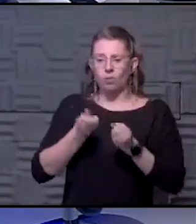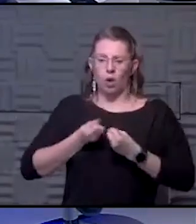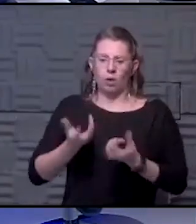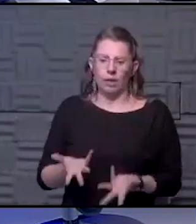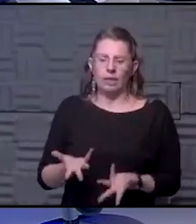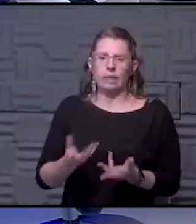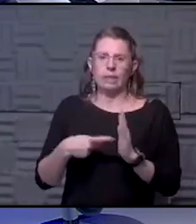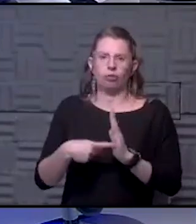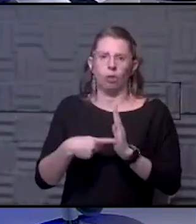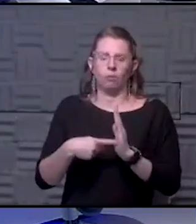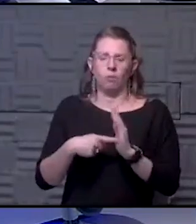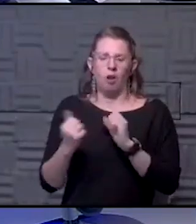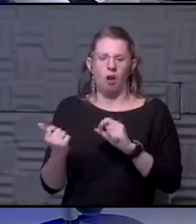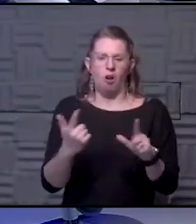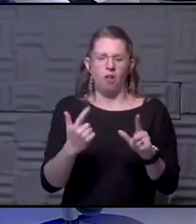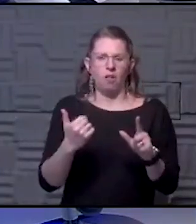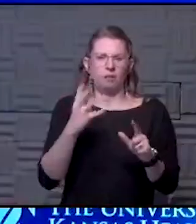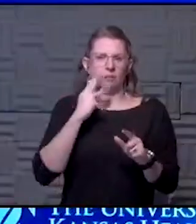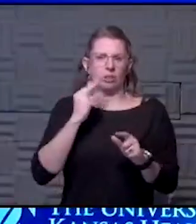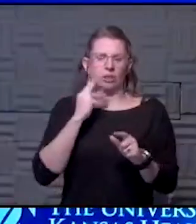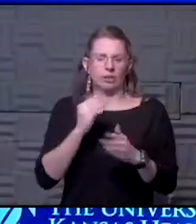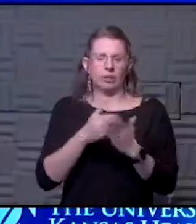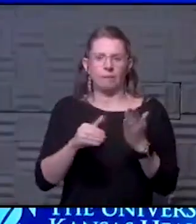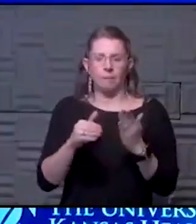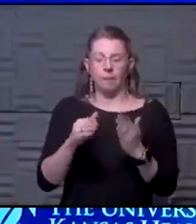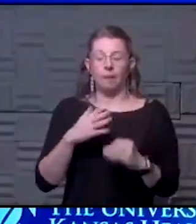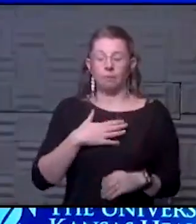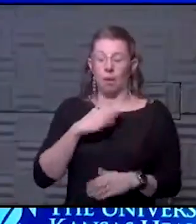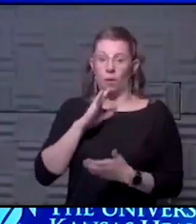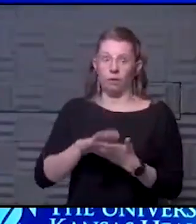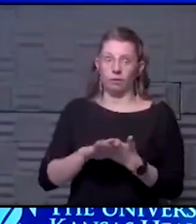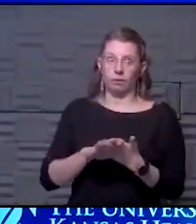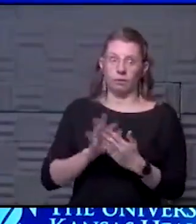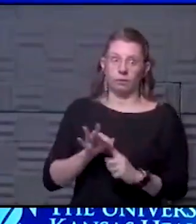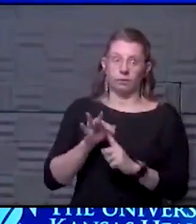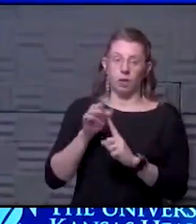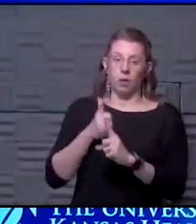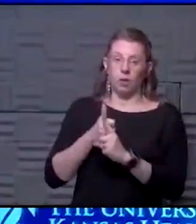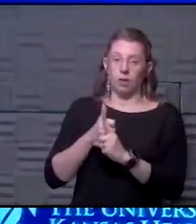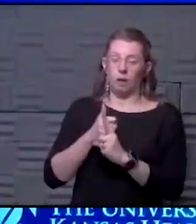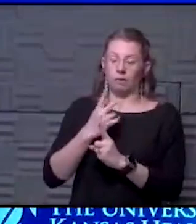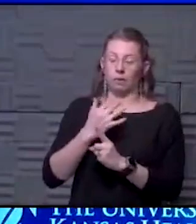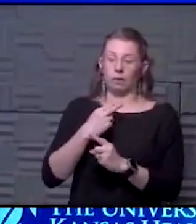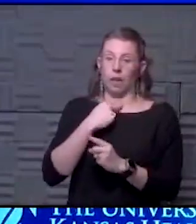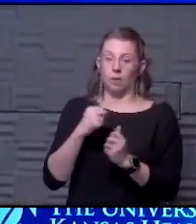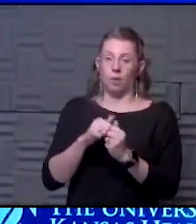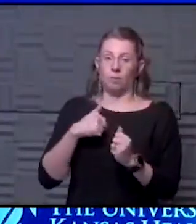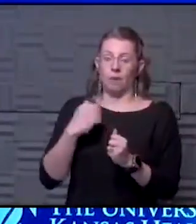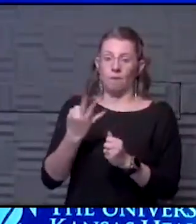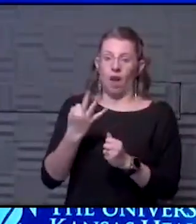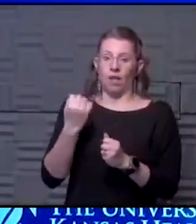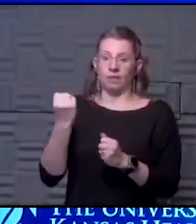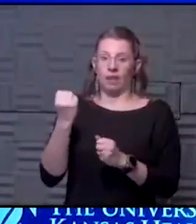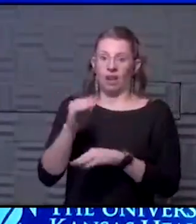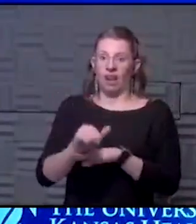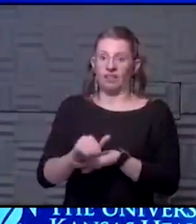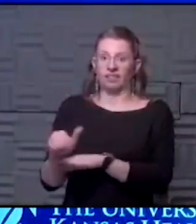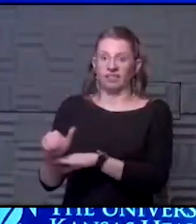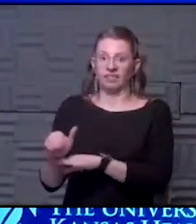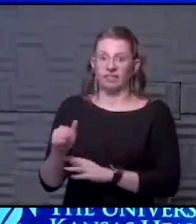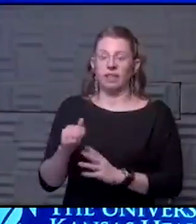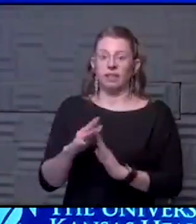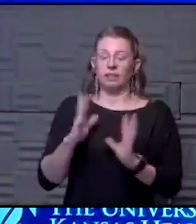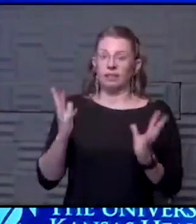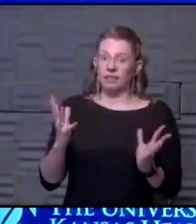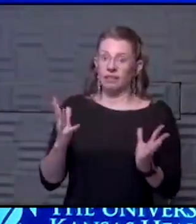little bit of it. I think my wife's especially got COVID weariness syndrome because she's stuck with me on Friday and Saturday nights. And she's like, man,